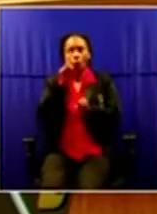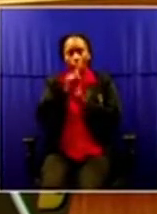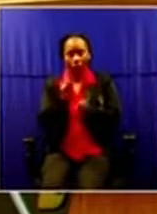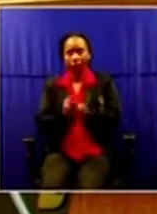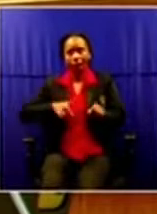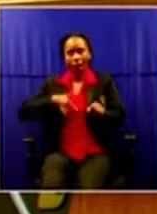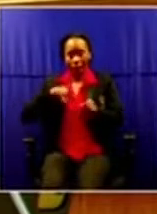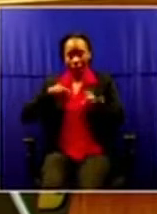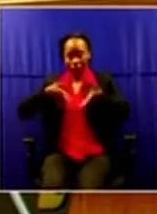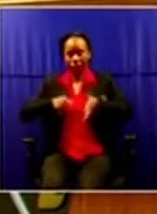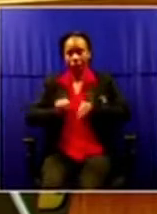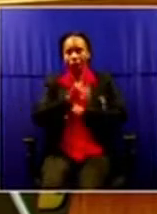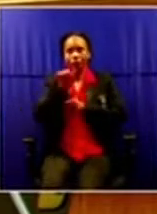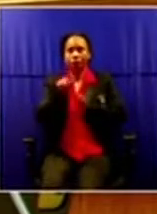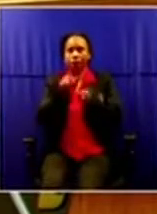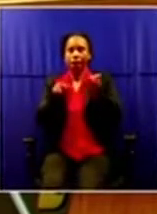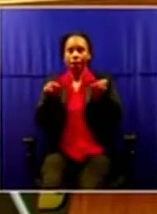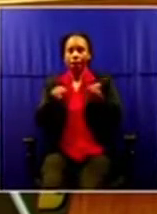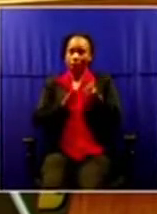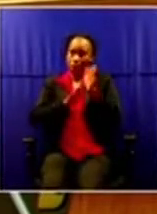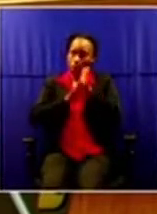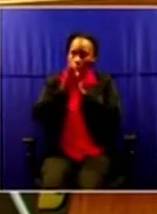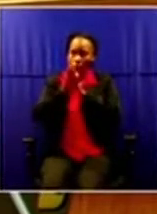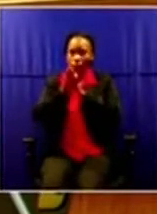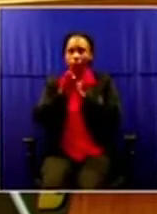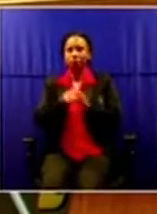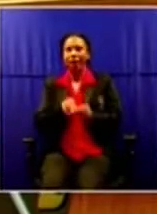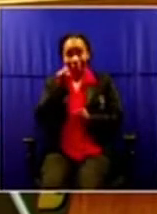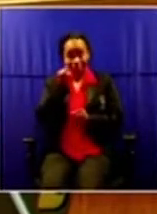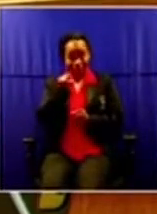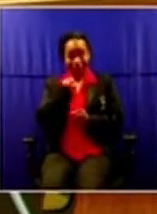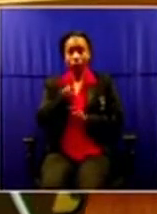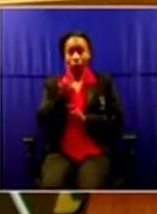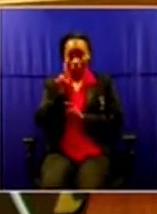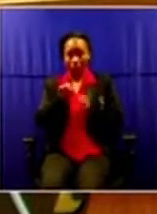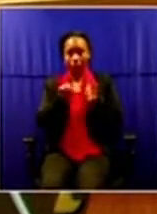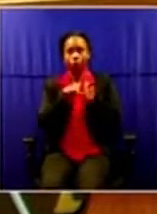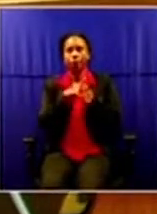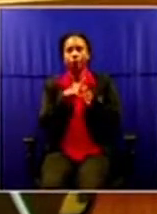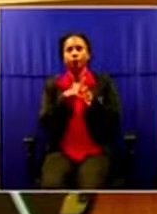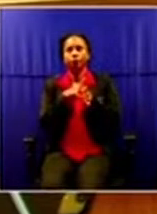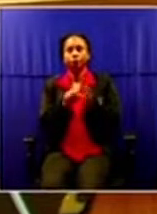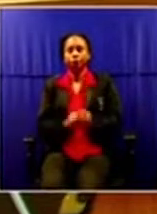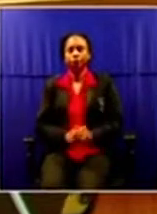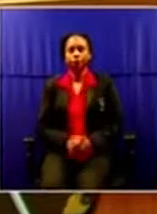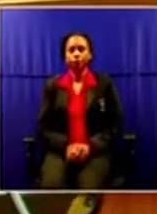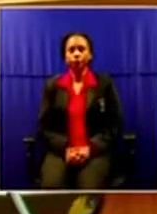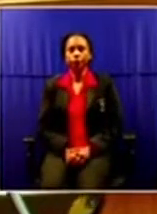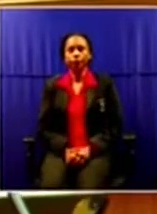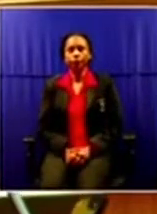South Africans. And that is what is important.